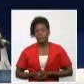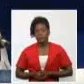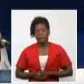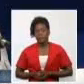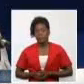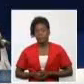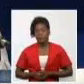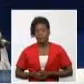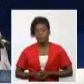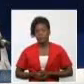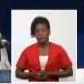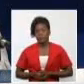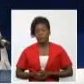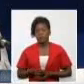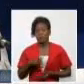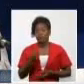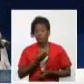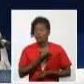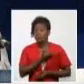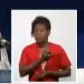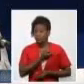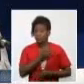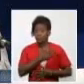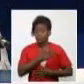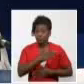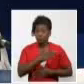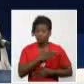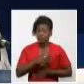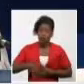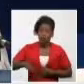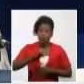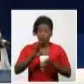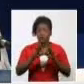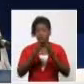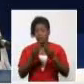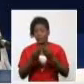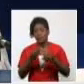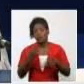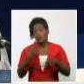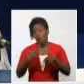she developed a group of complications from which it was not possible to save her.